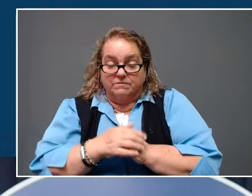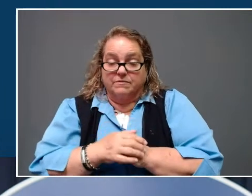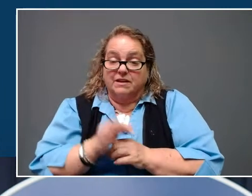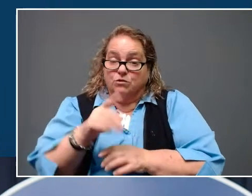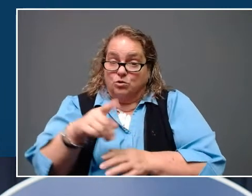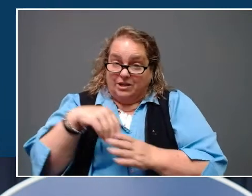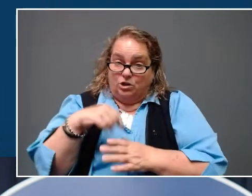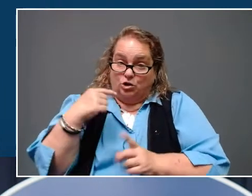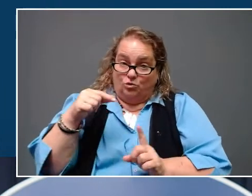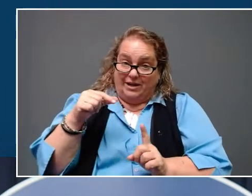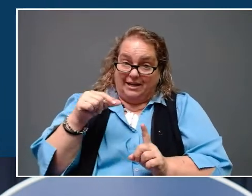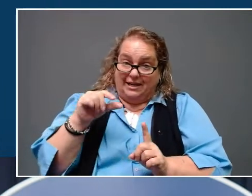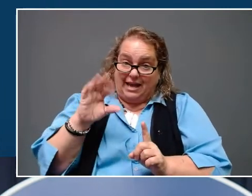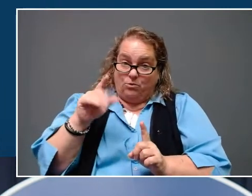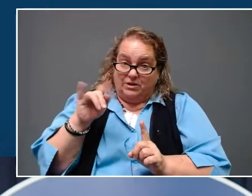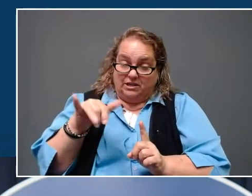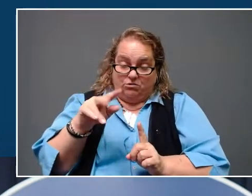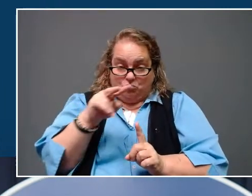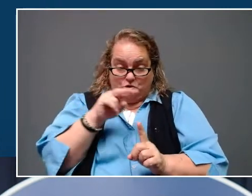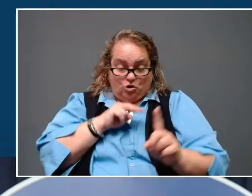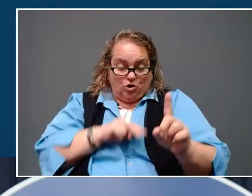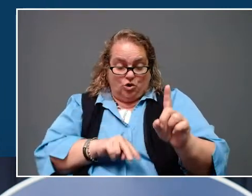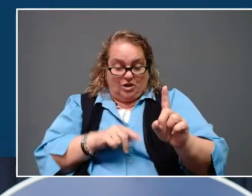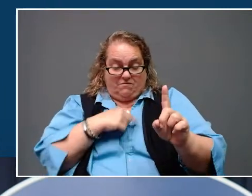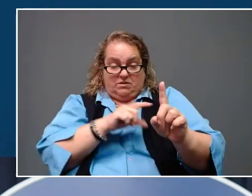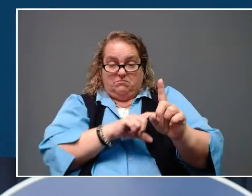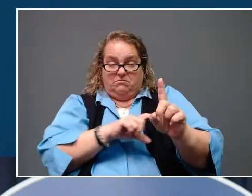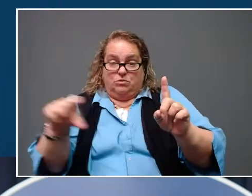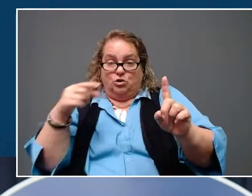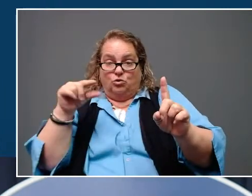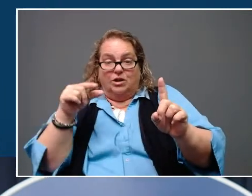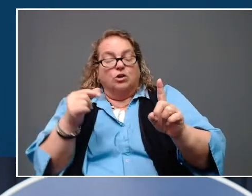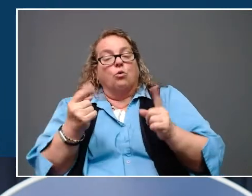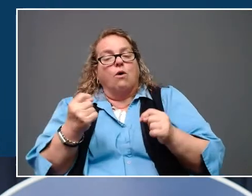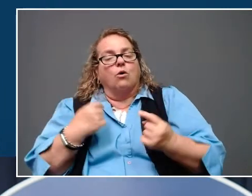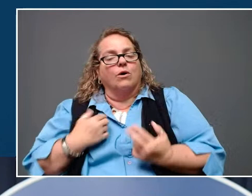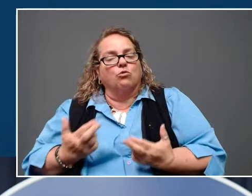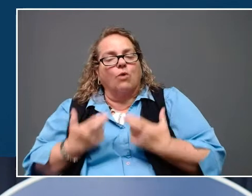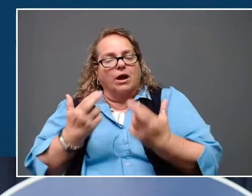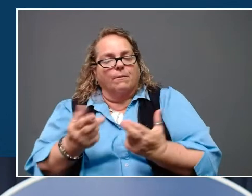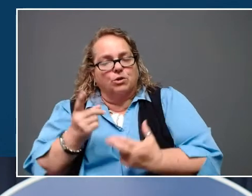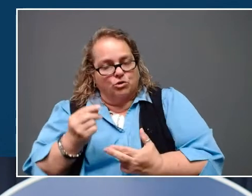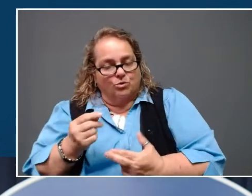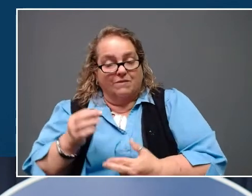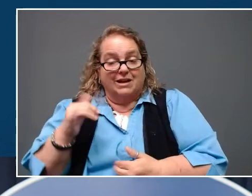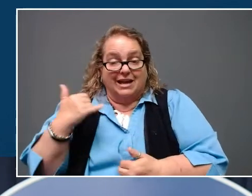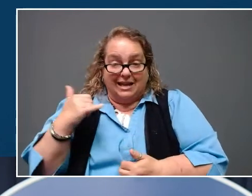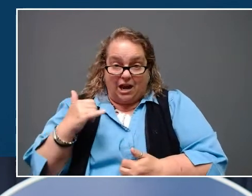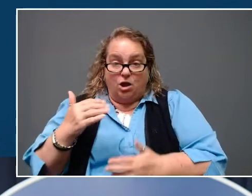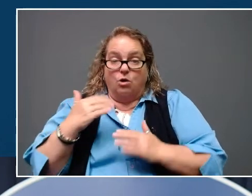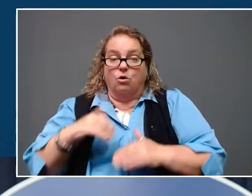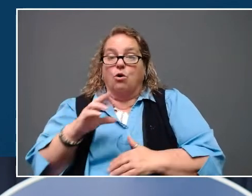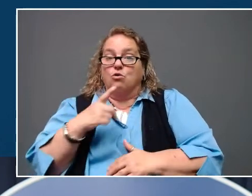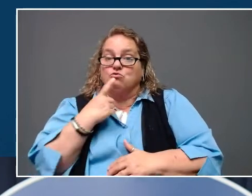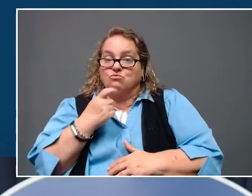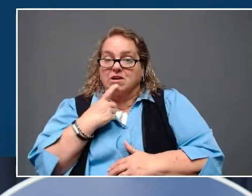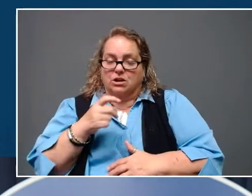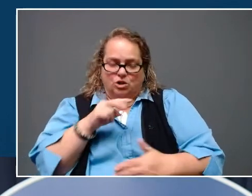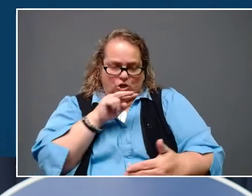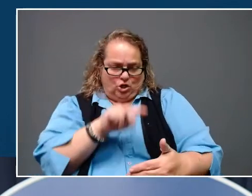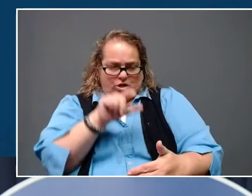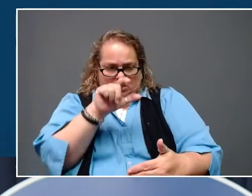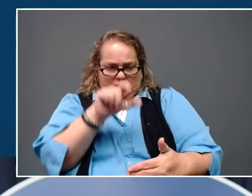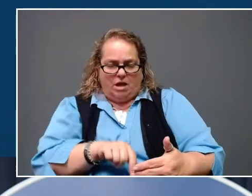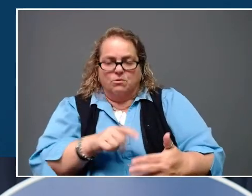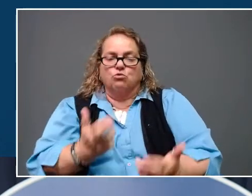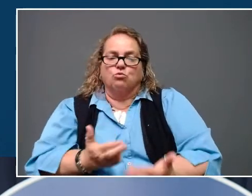look to the table beneath. There's a green column. It tells you what we recommend you do. If there's a yellow or a red county, look to the column that corresponds